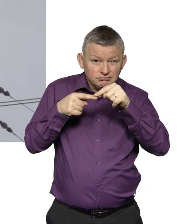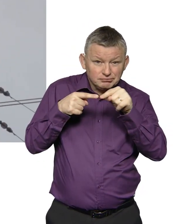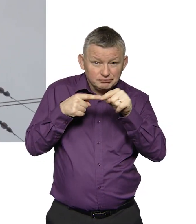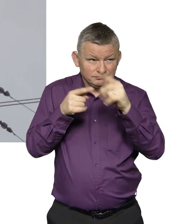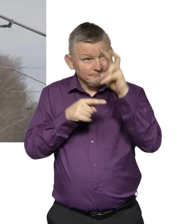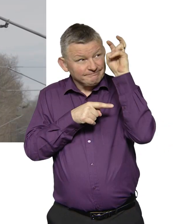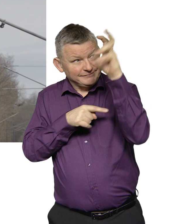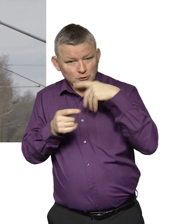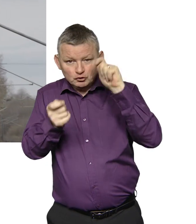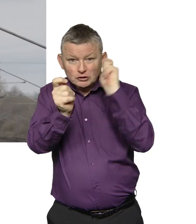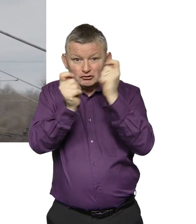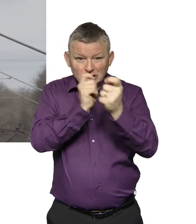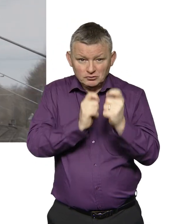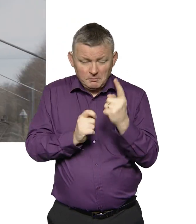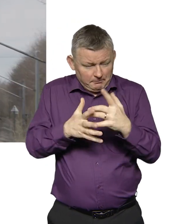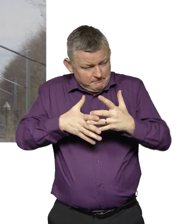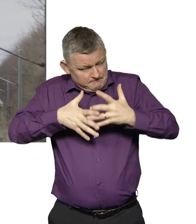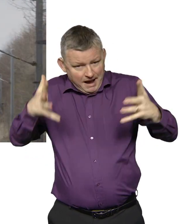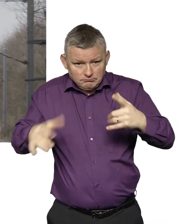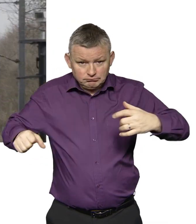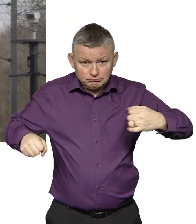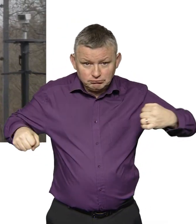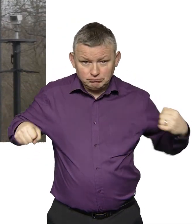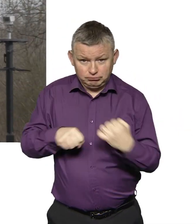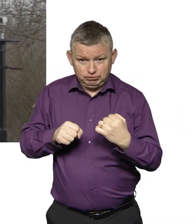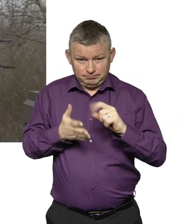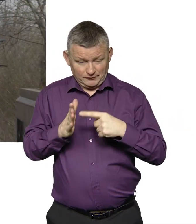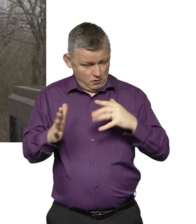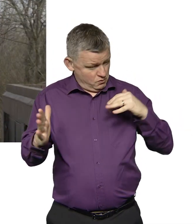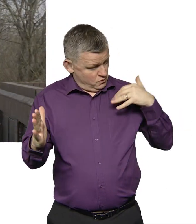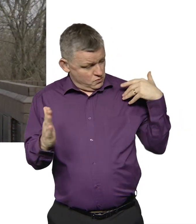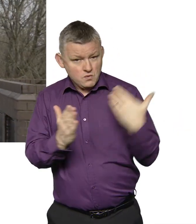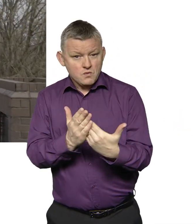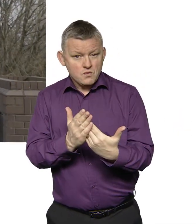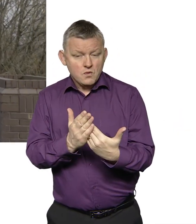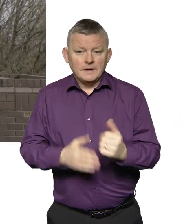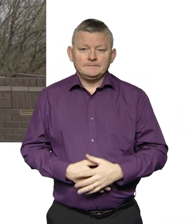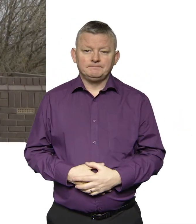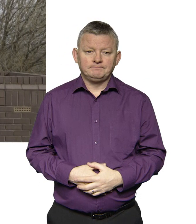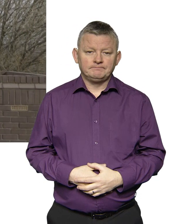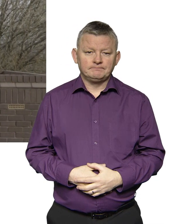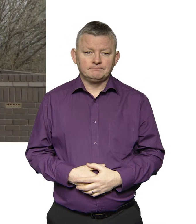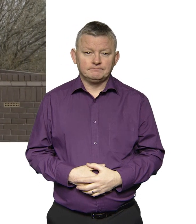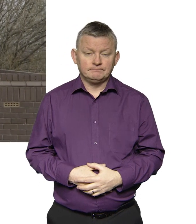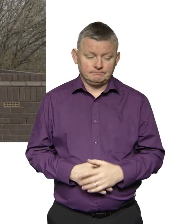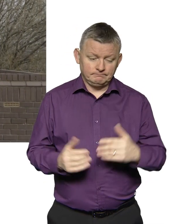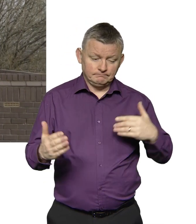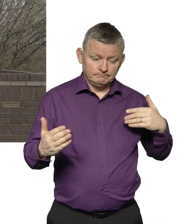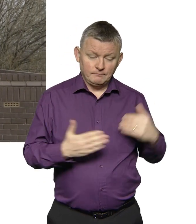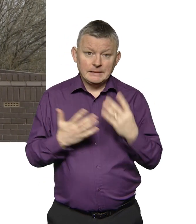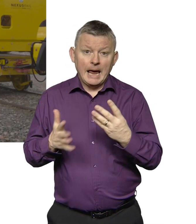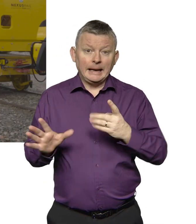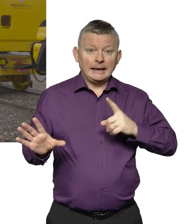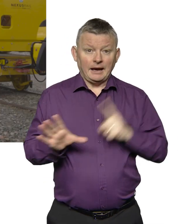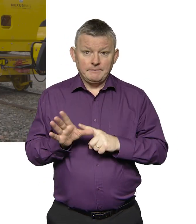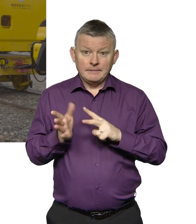to replace, it's one of the biggest maintenance projects the company has ever undertaken. Yeah, over the last 9 years, Nexus